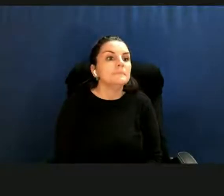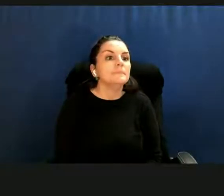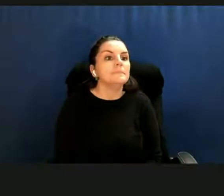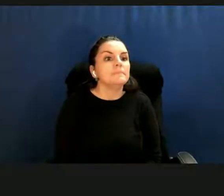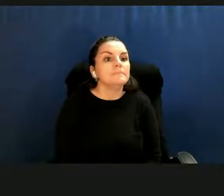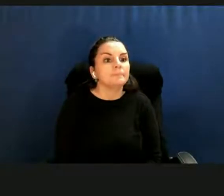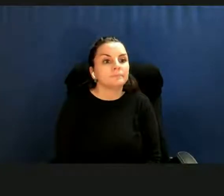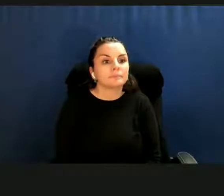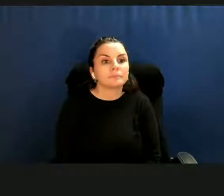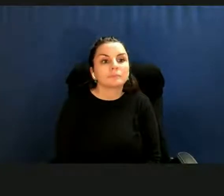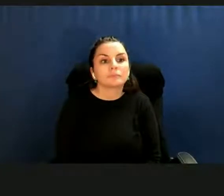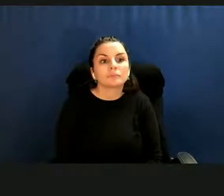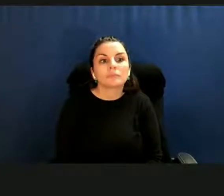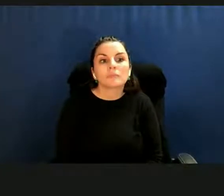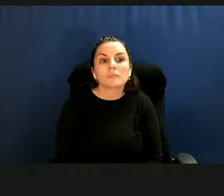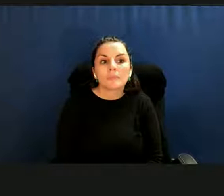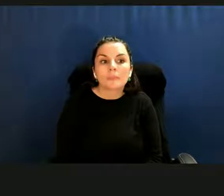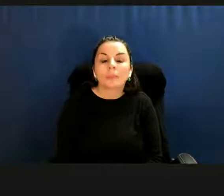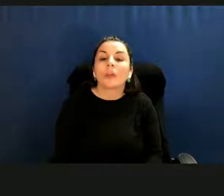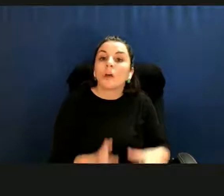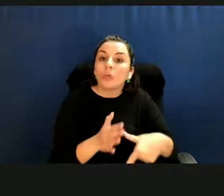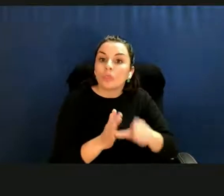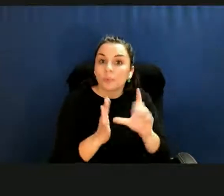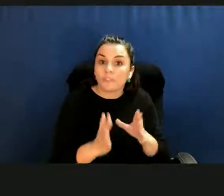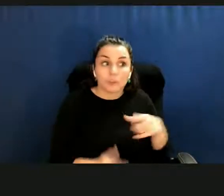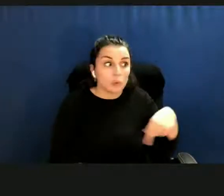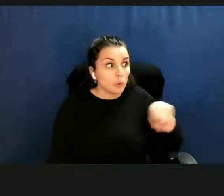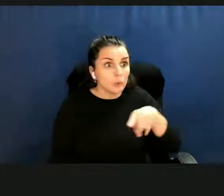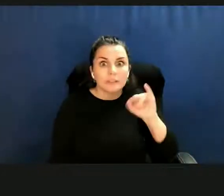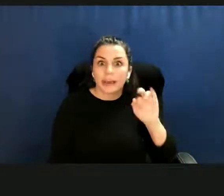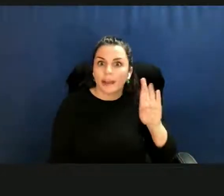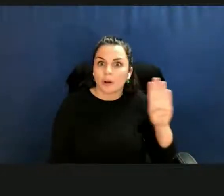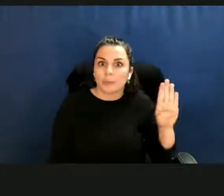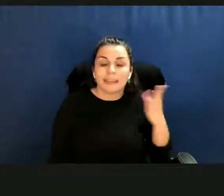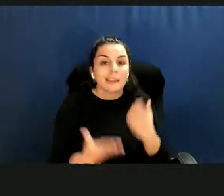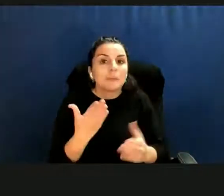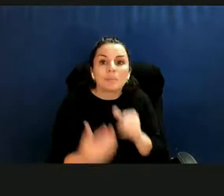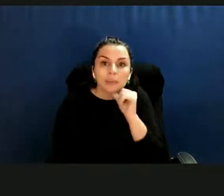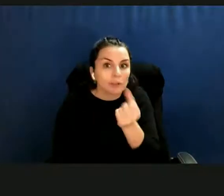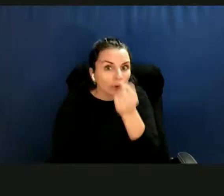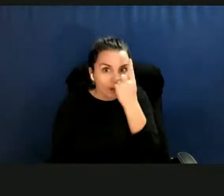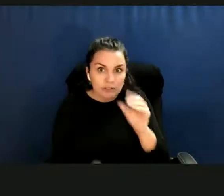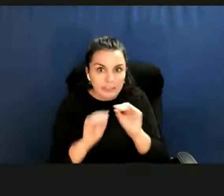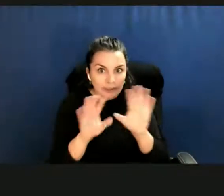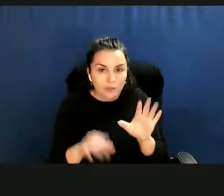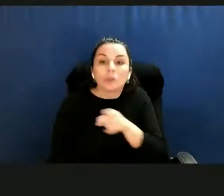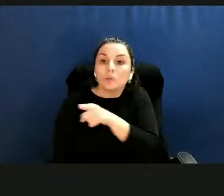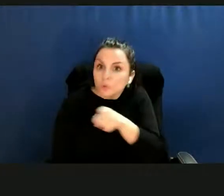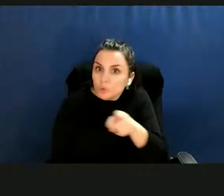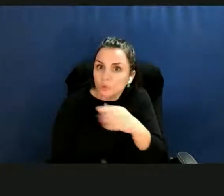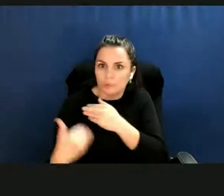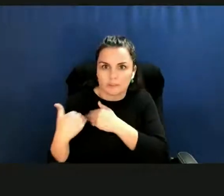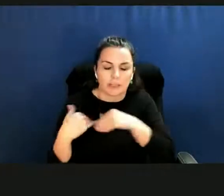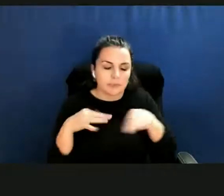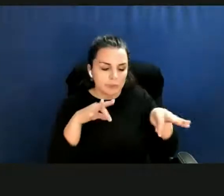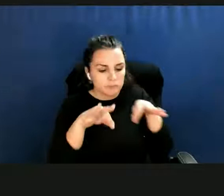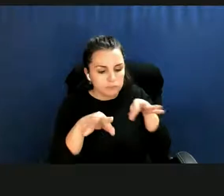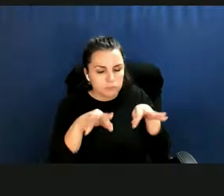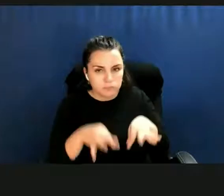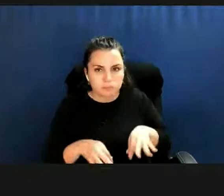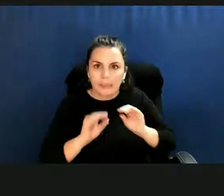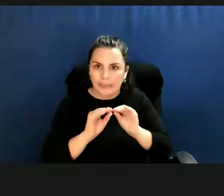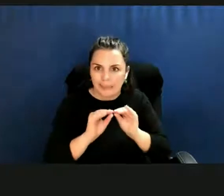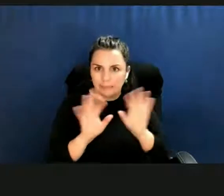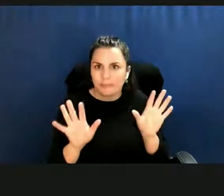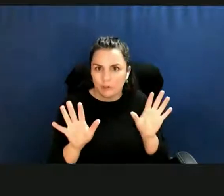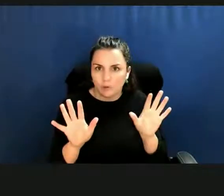So please note that the reviewers may not understand what you mean unless you give enough details in your application to be able to